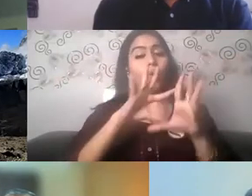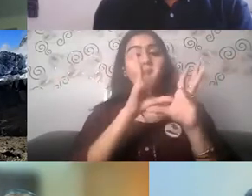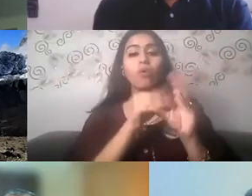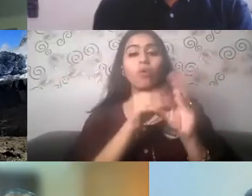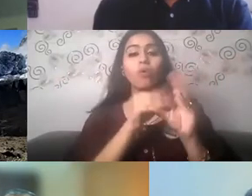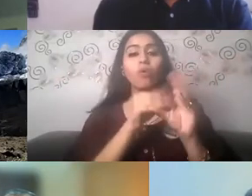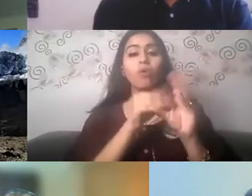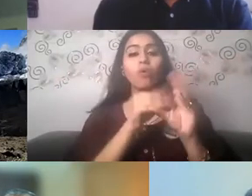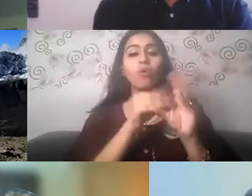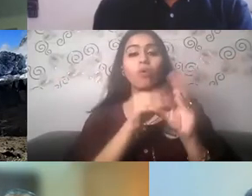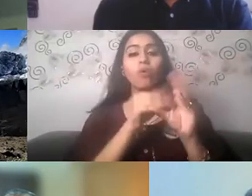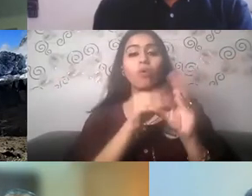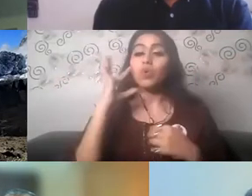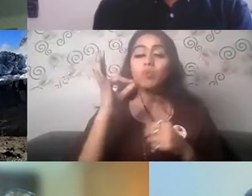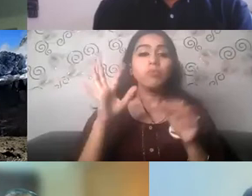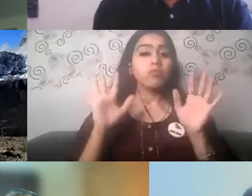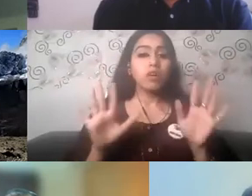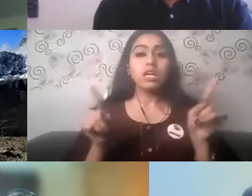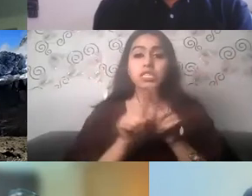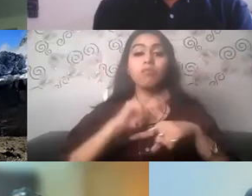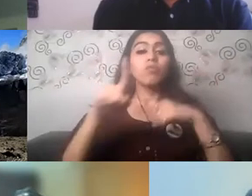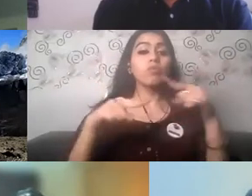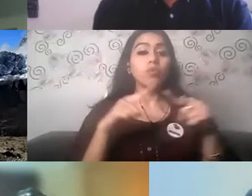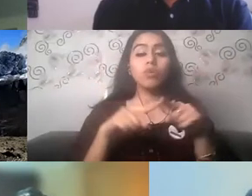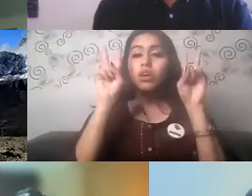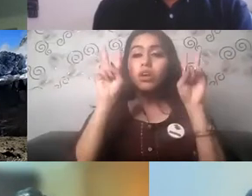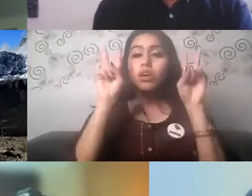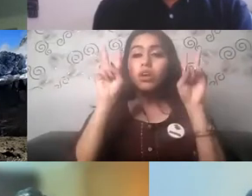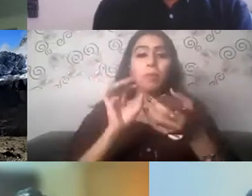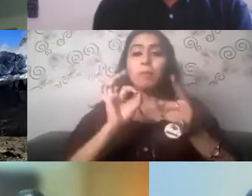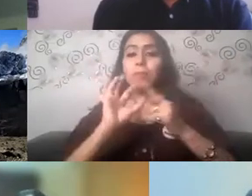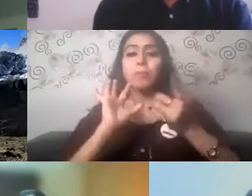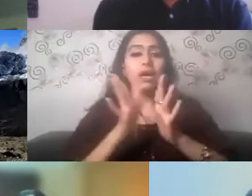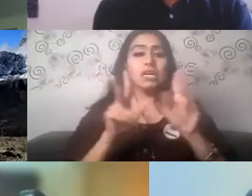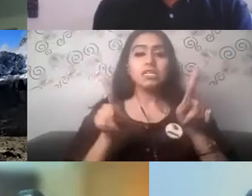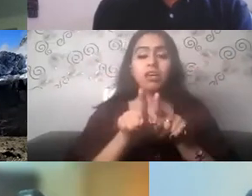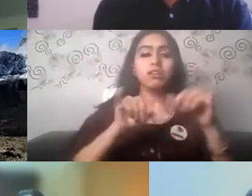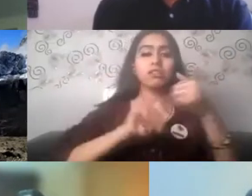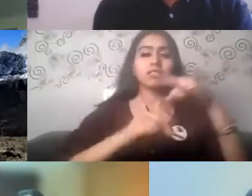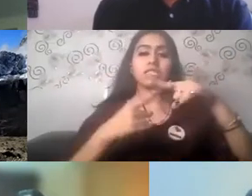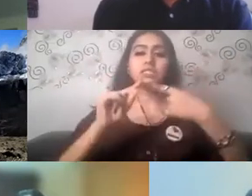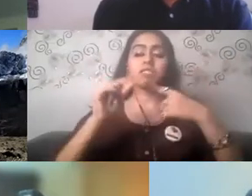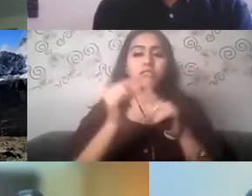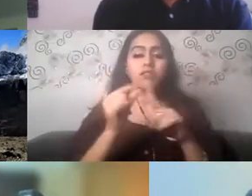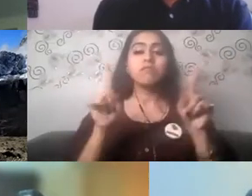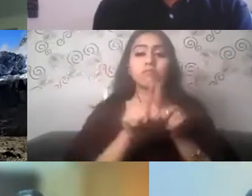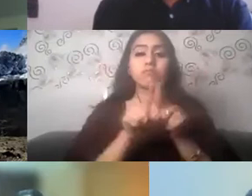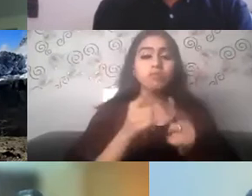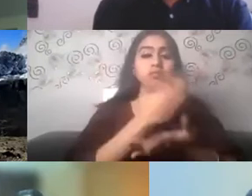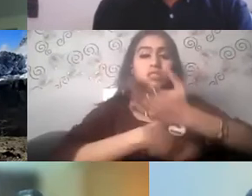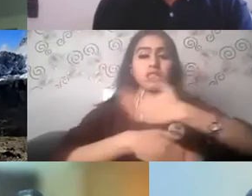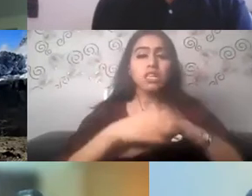essential. It's about what are the practical steps that we need now to improve disabled people's everyday